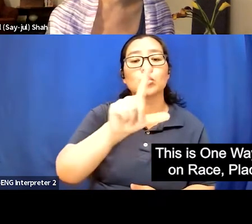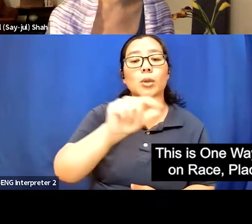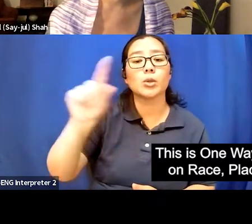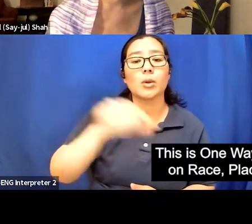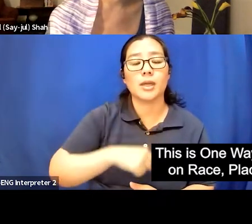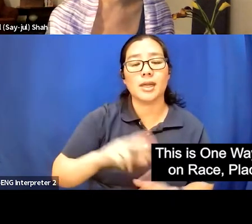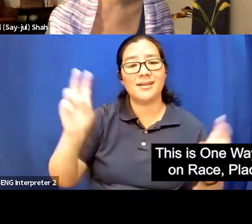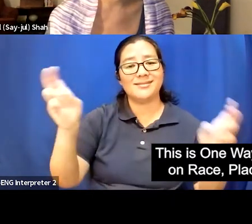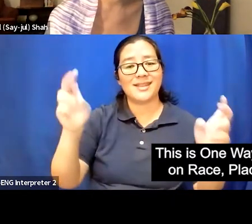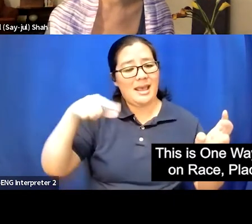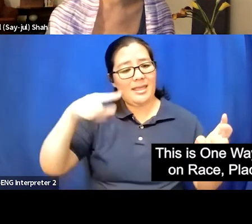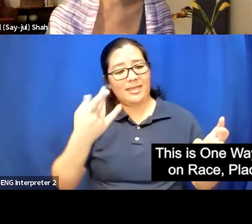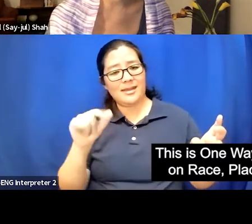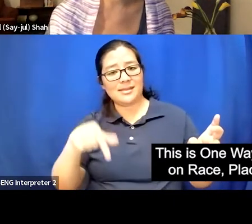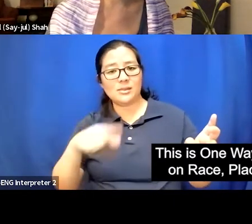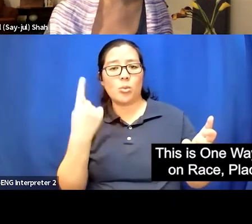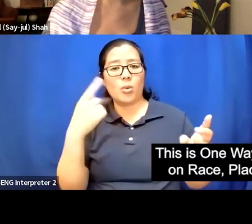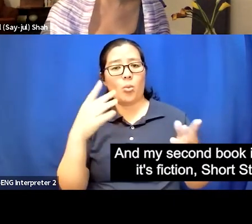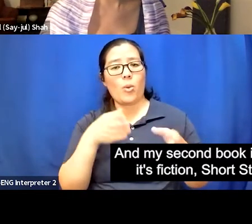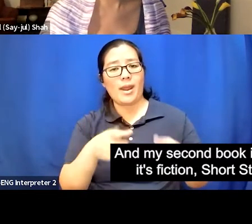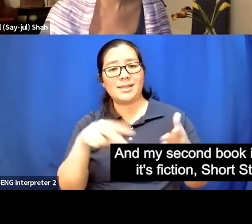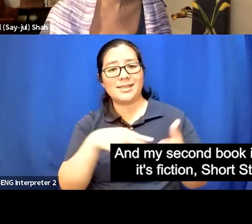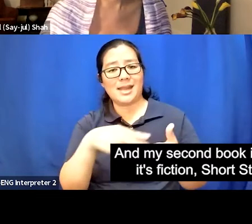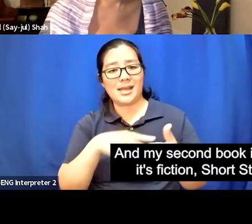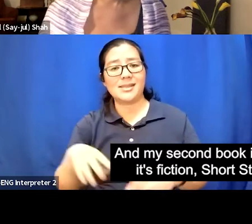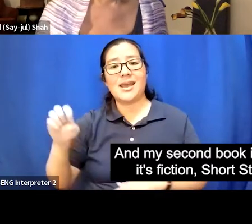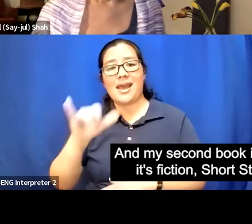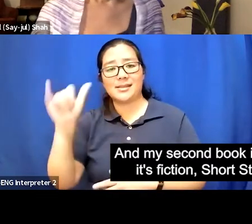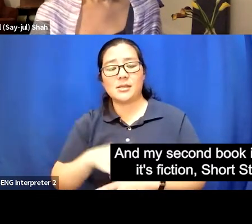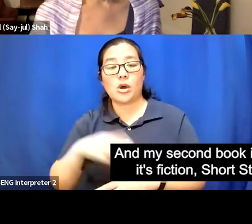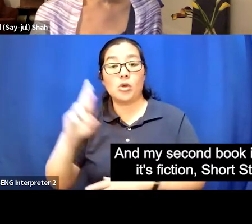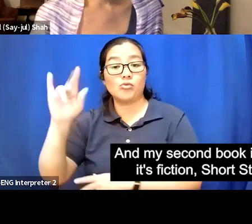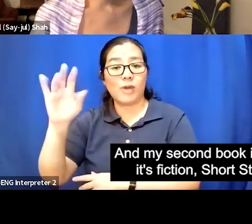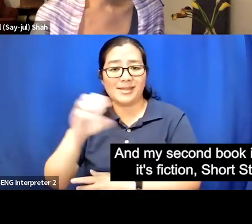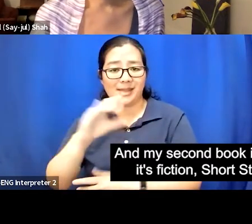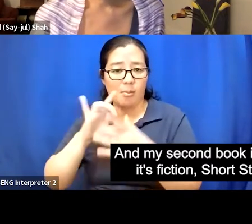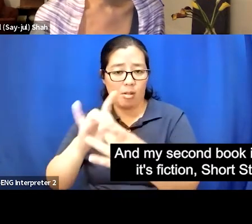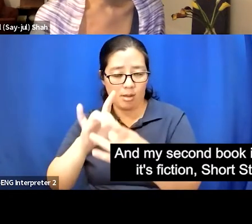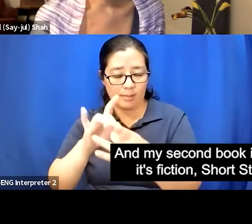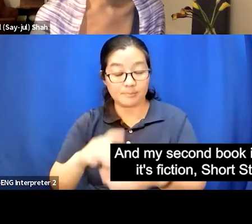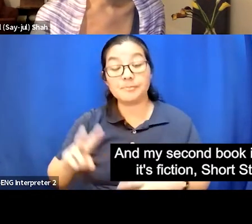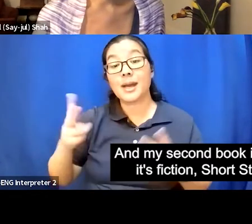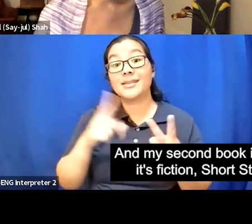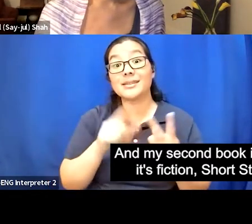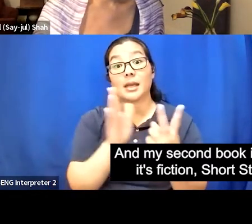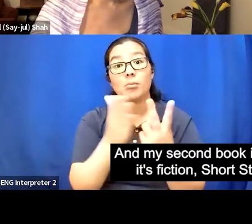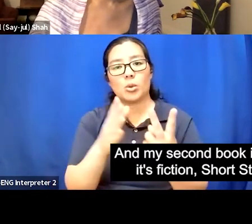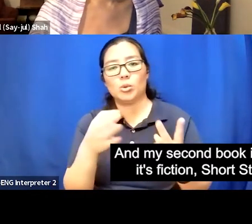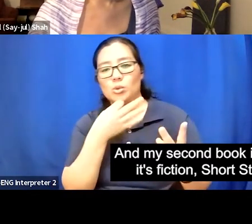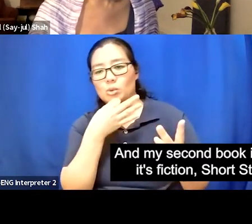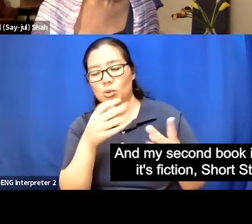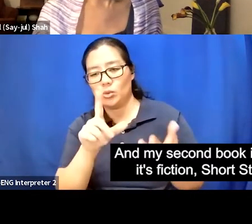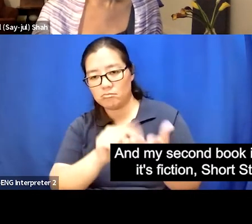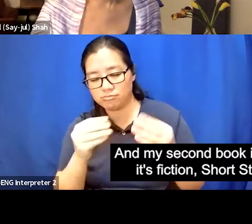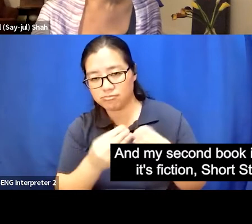Dance, essays on race, place, and belonging. And my second book is forthcoming in 2024 and